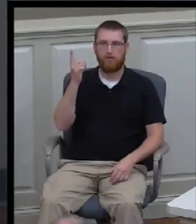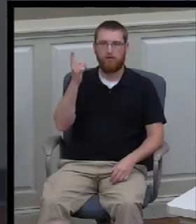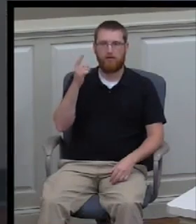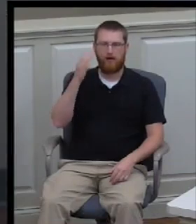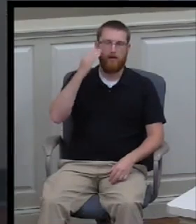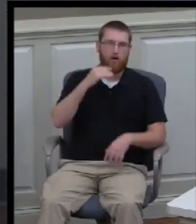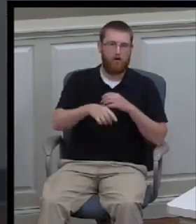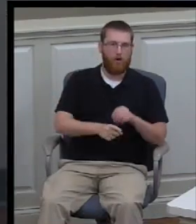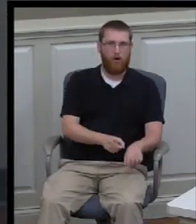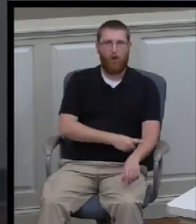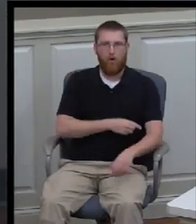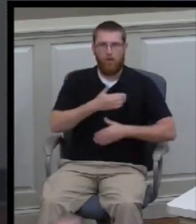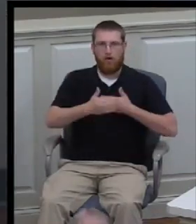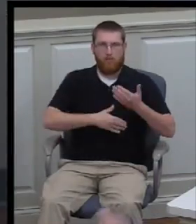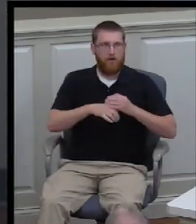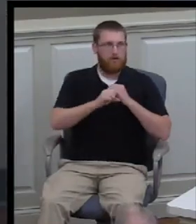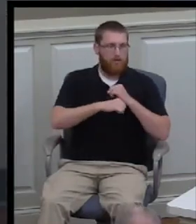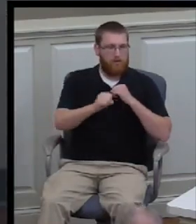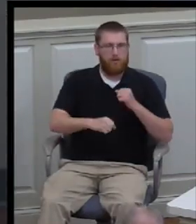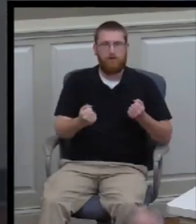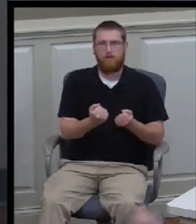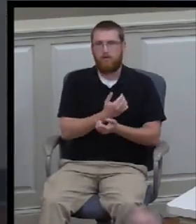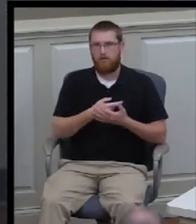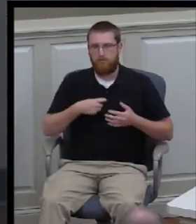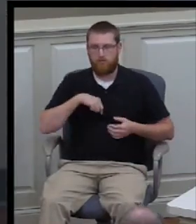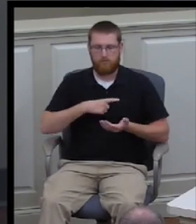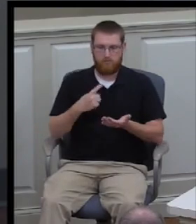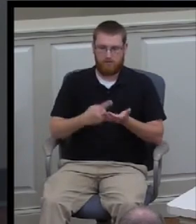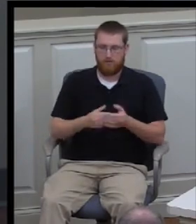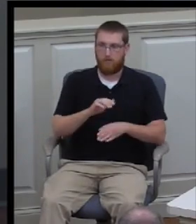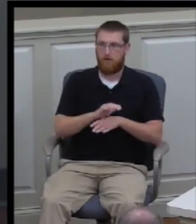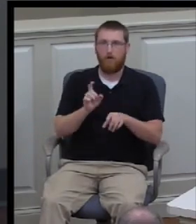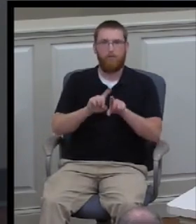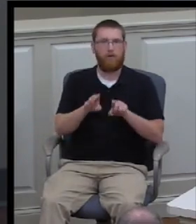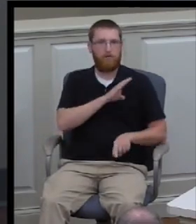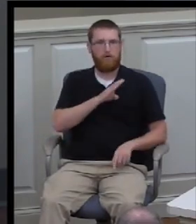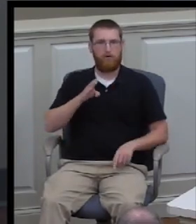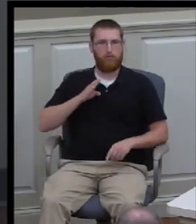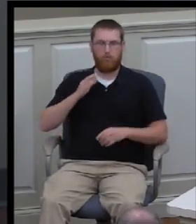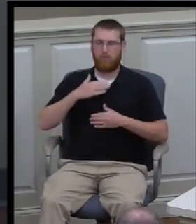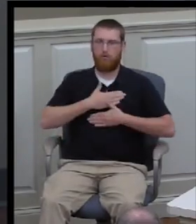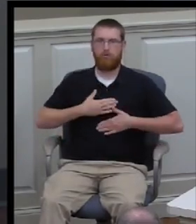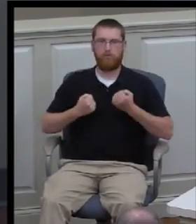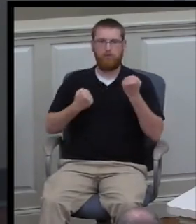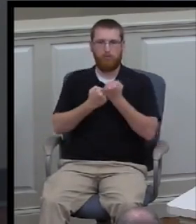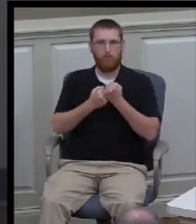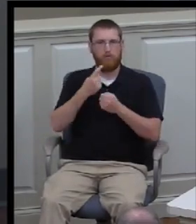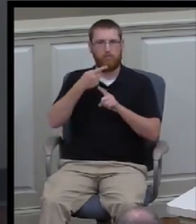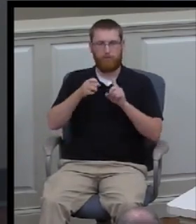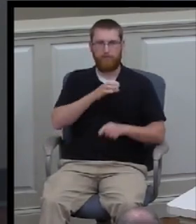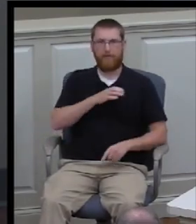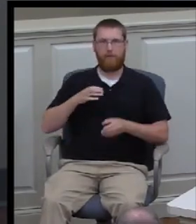drawn-out process for reasons that we won't go in here to tonight. I just want to, on behalf of the board, say that we appreciate the support we've got from the commissioners and